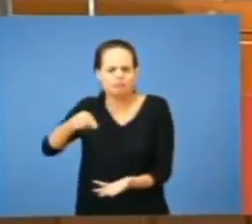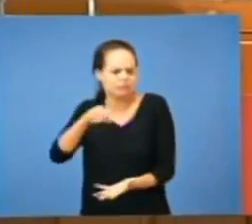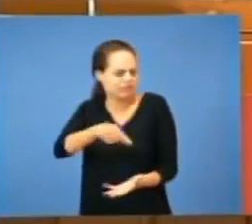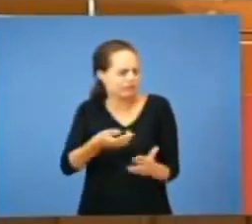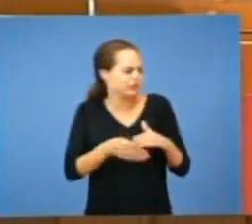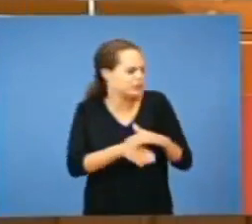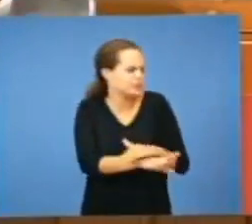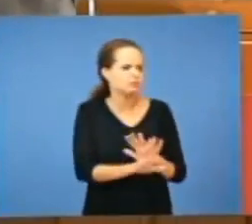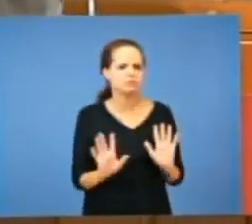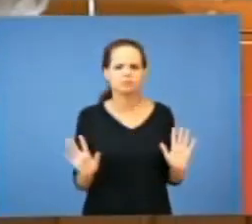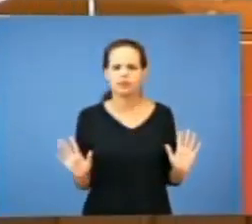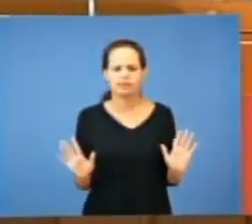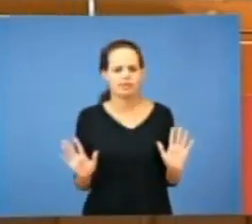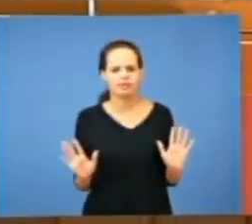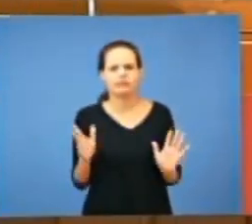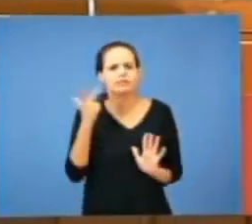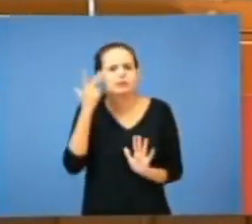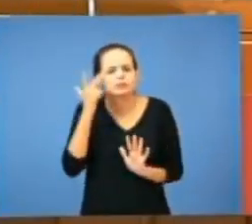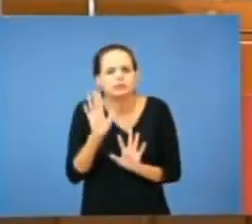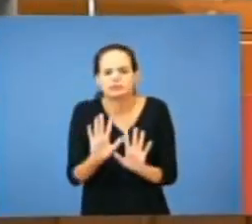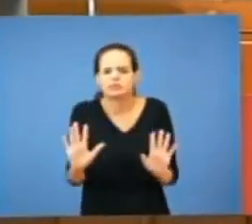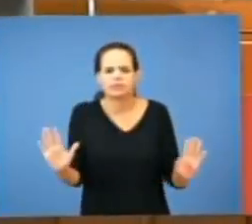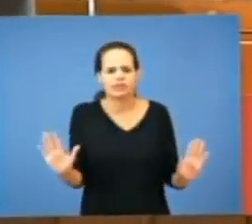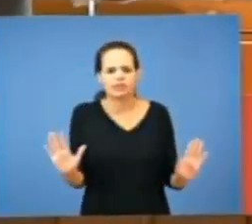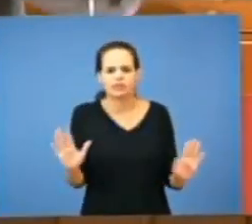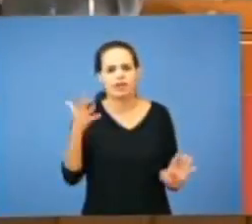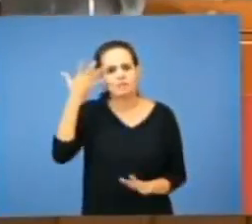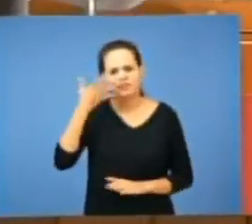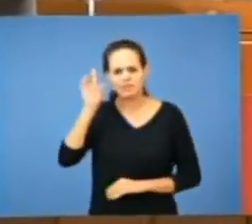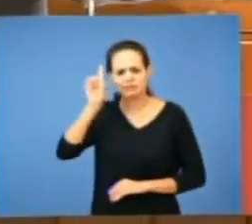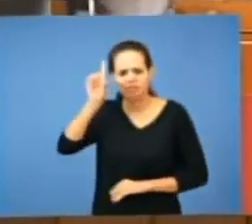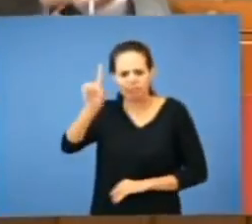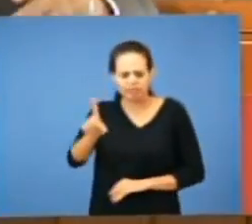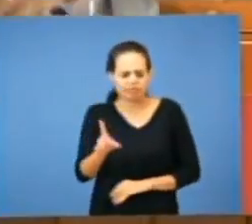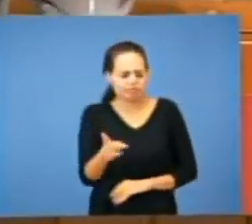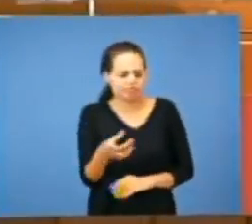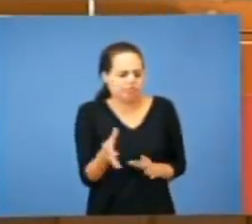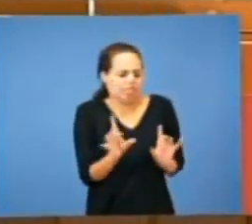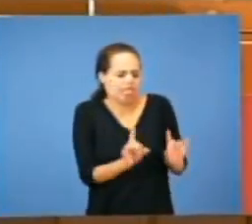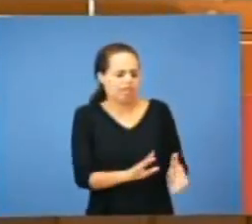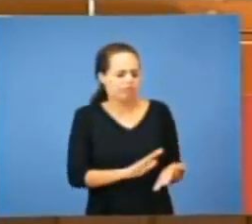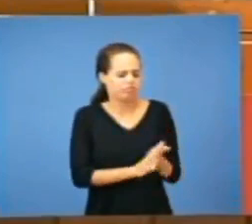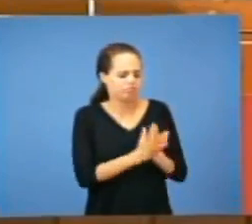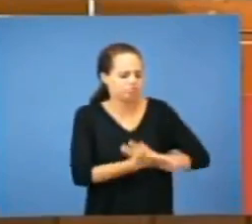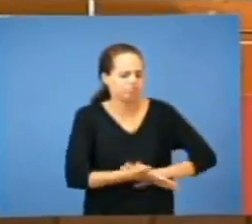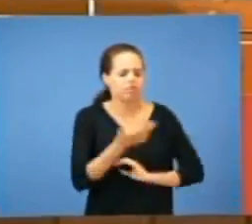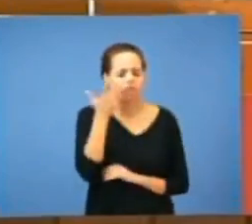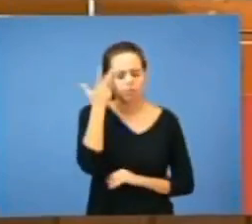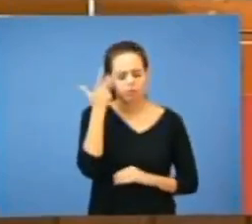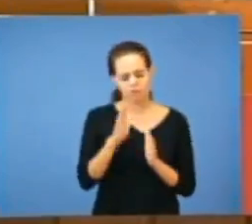to these things. Is the vulgarization of this, the vulgarization of the word.